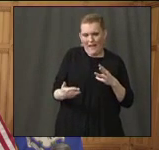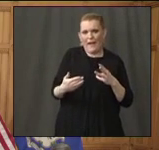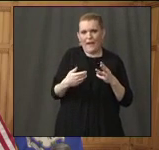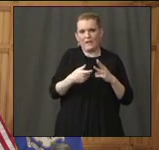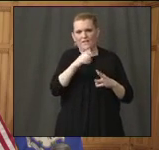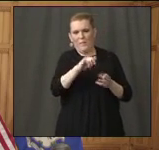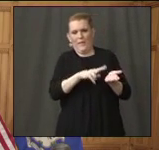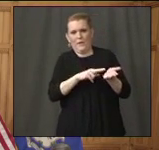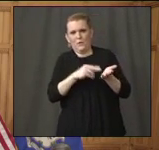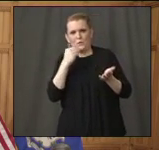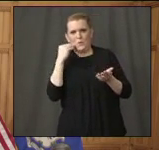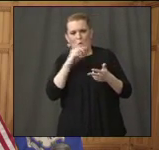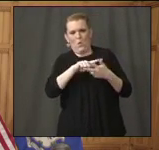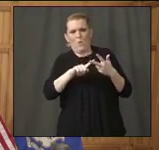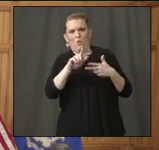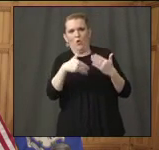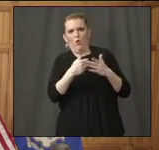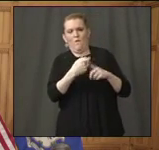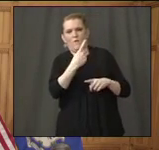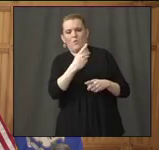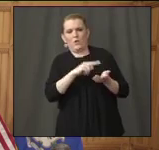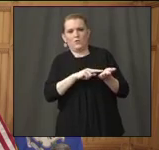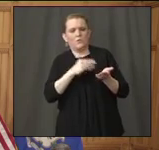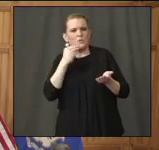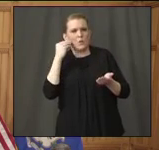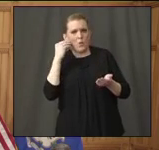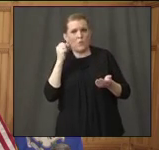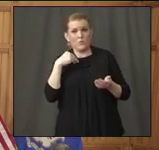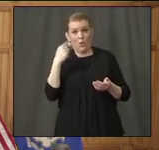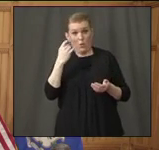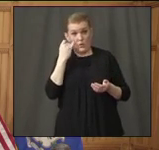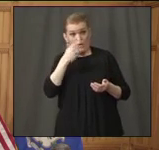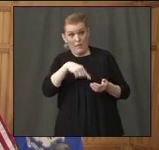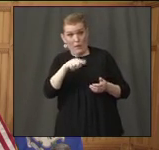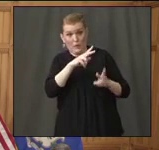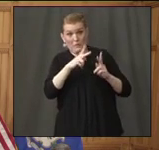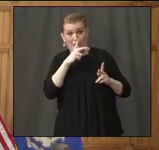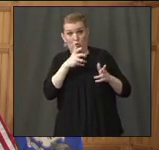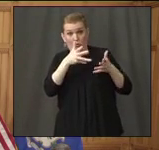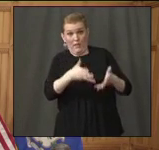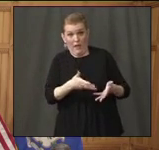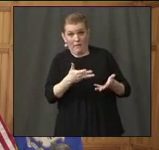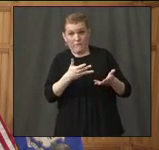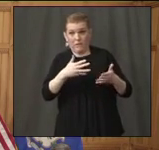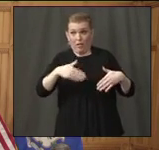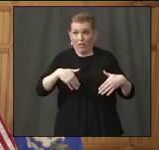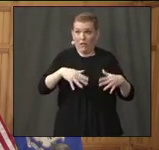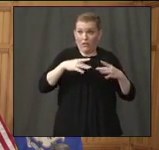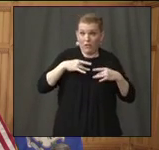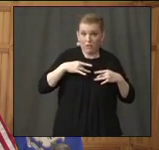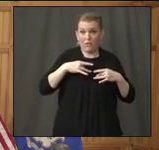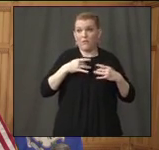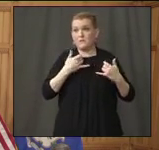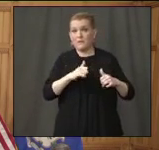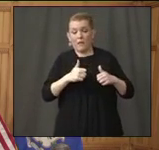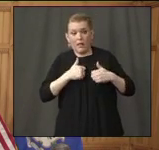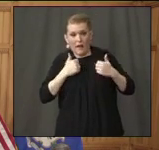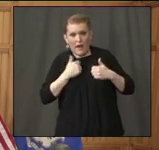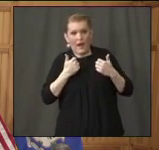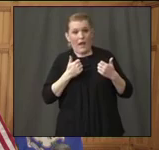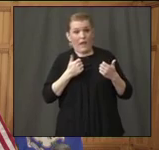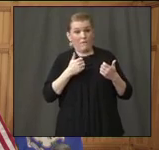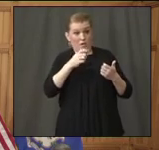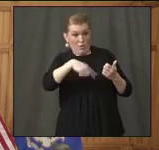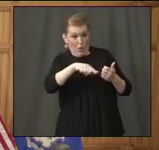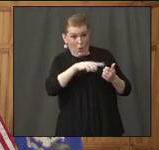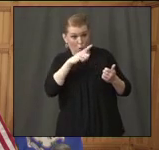Would those who are left behind be candidates for being moved elsewhere? You talked earlier this month about